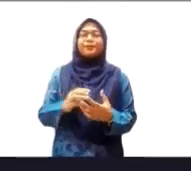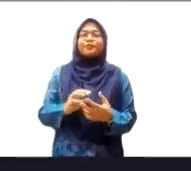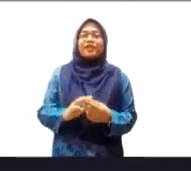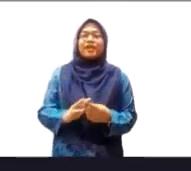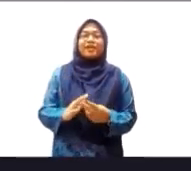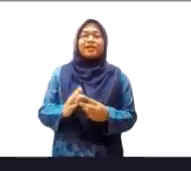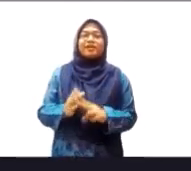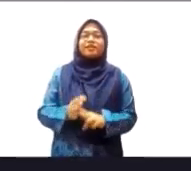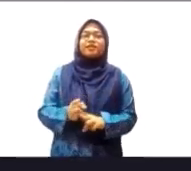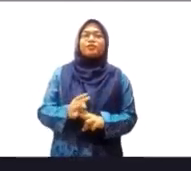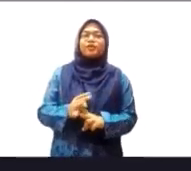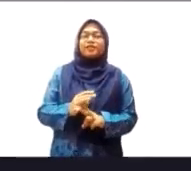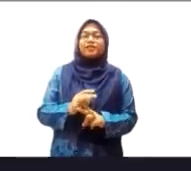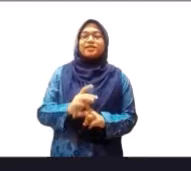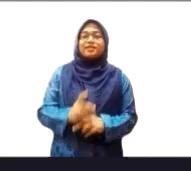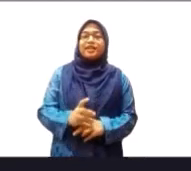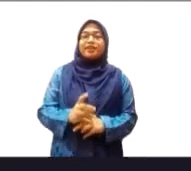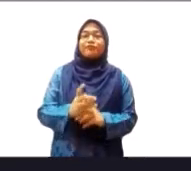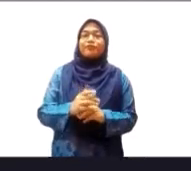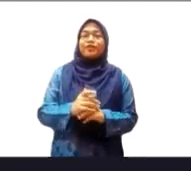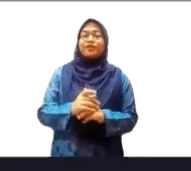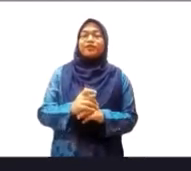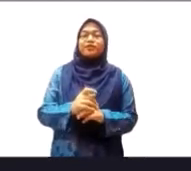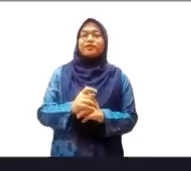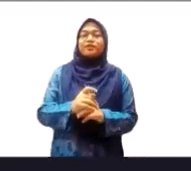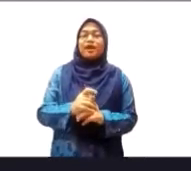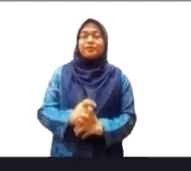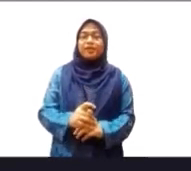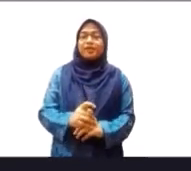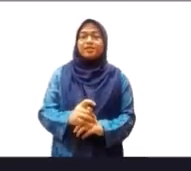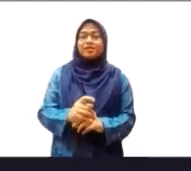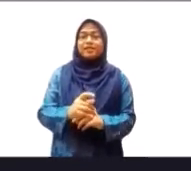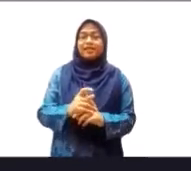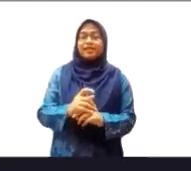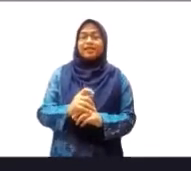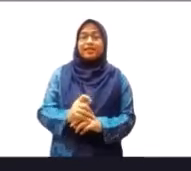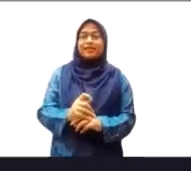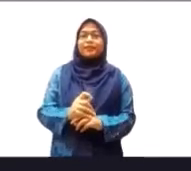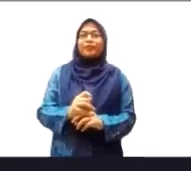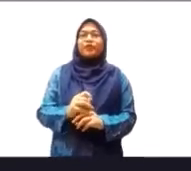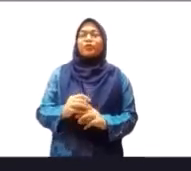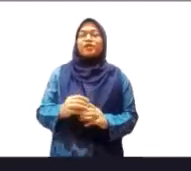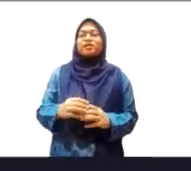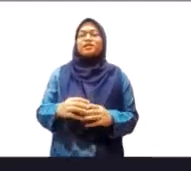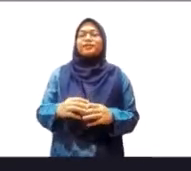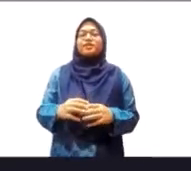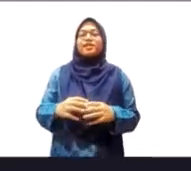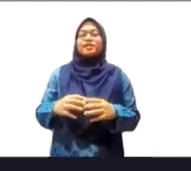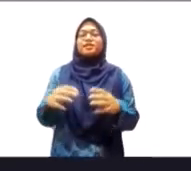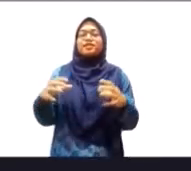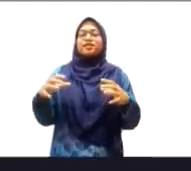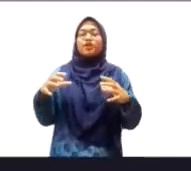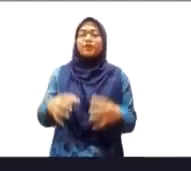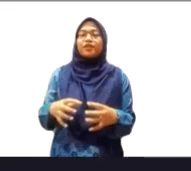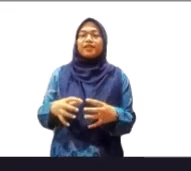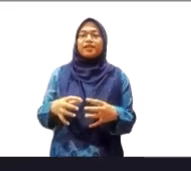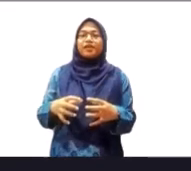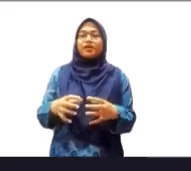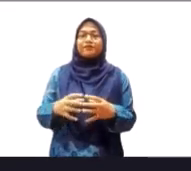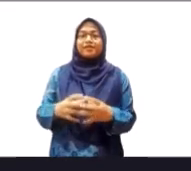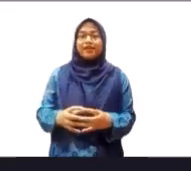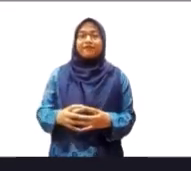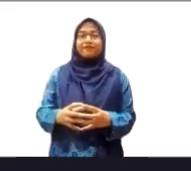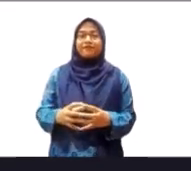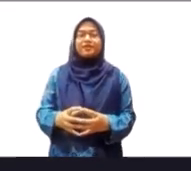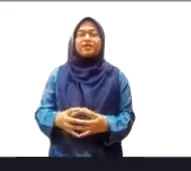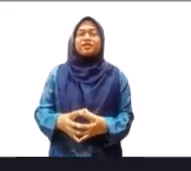anything. And the other one is the deaf with uppercase letter D, which represents the community